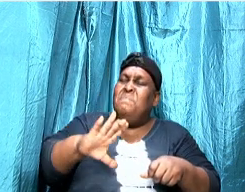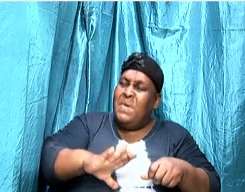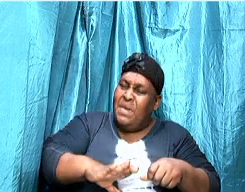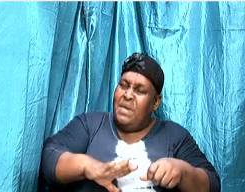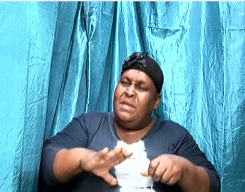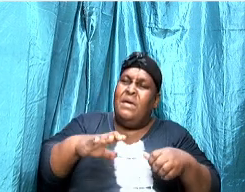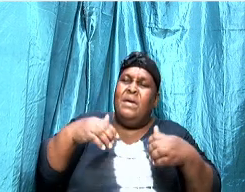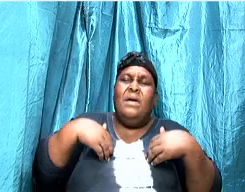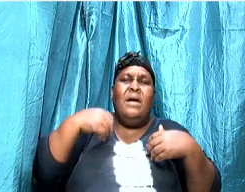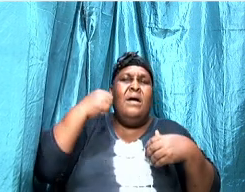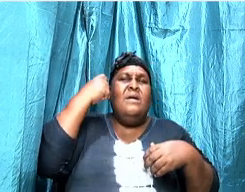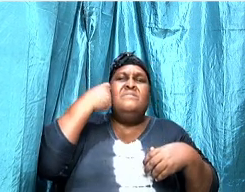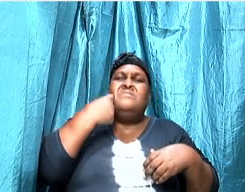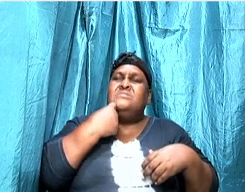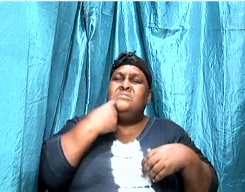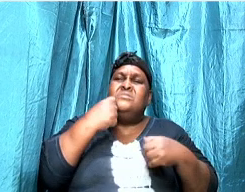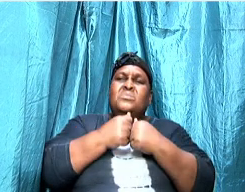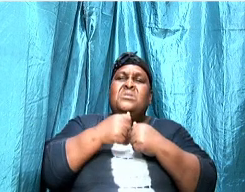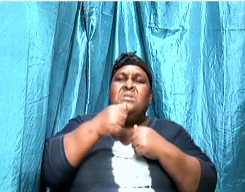sin.